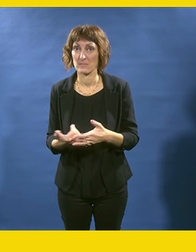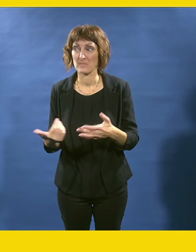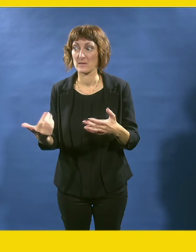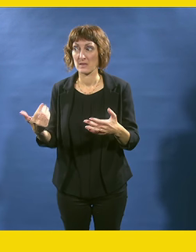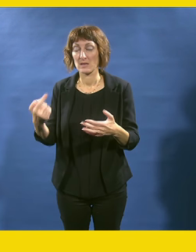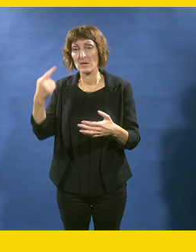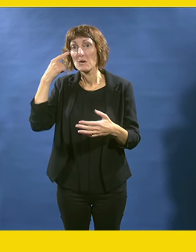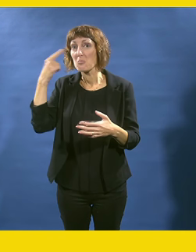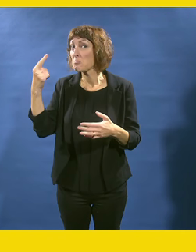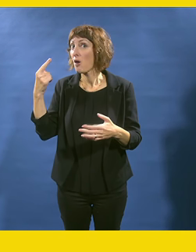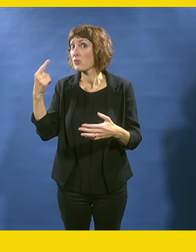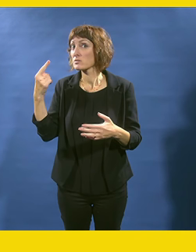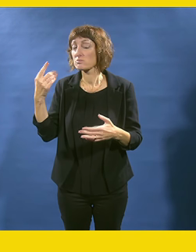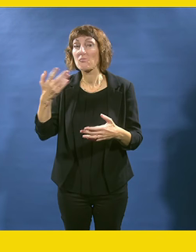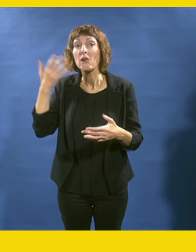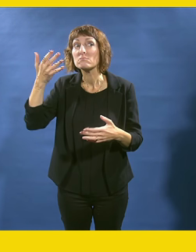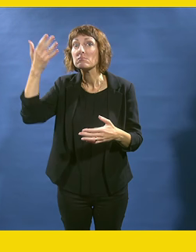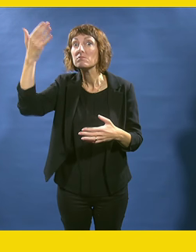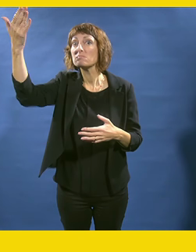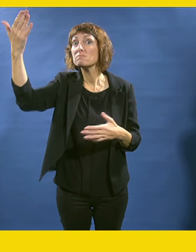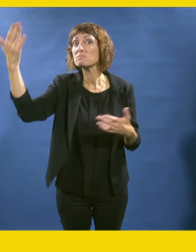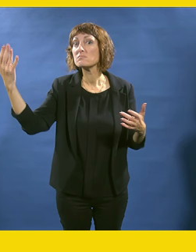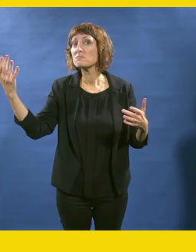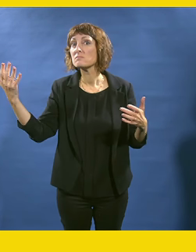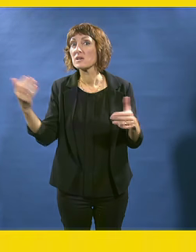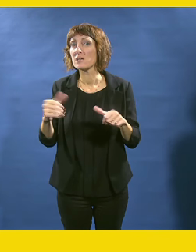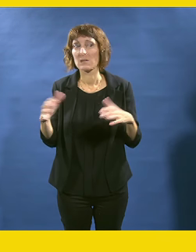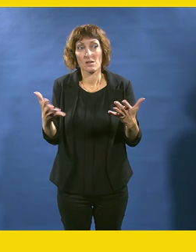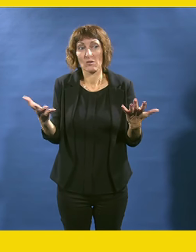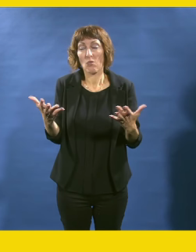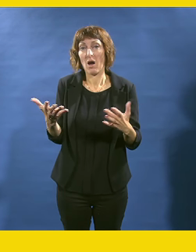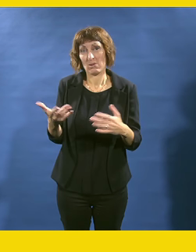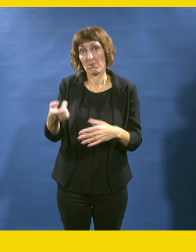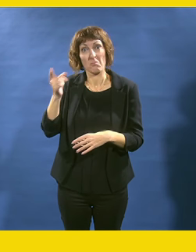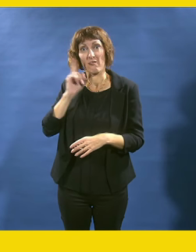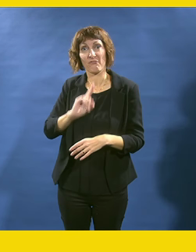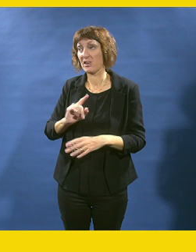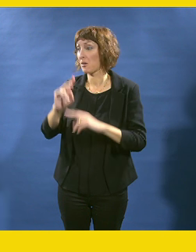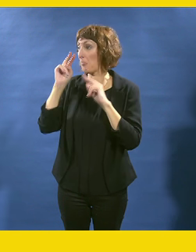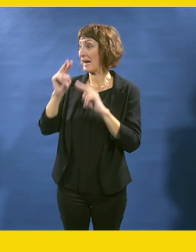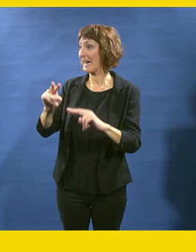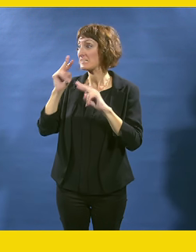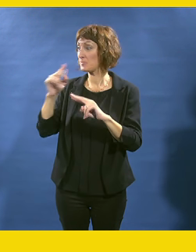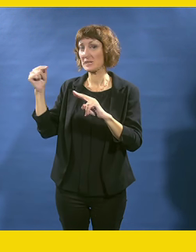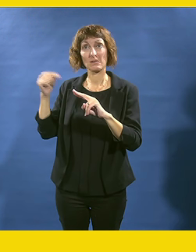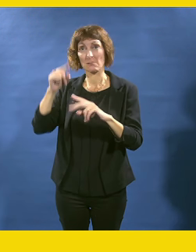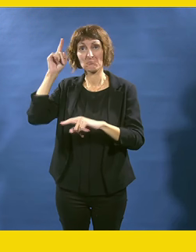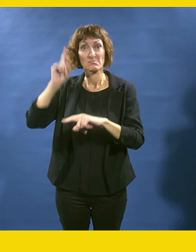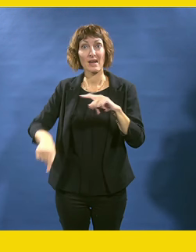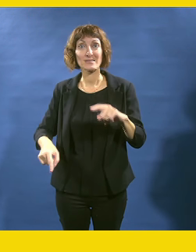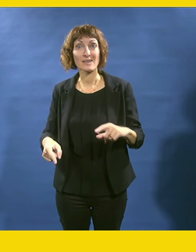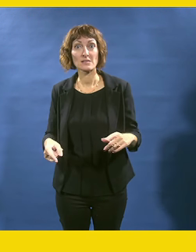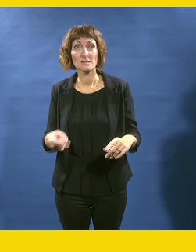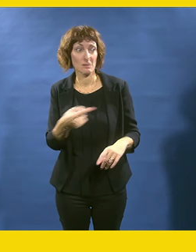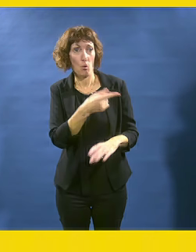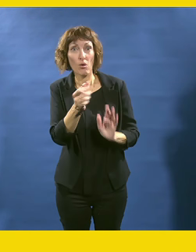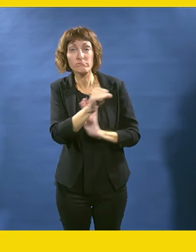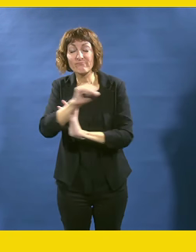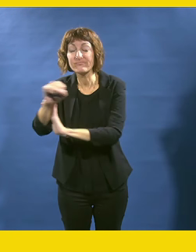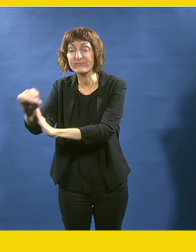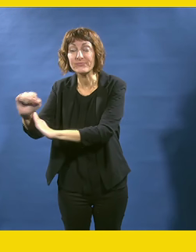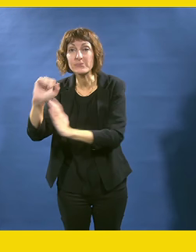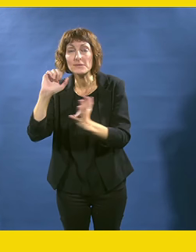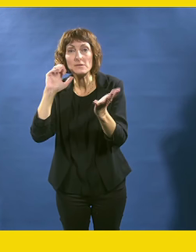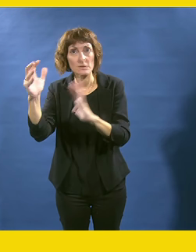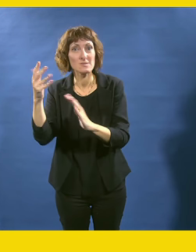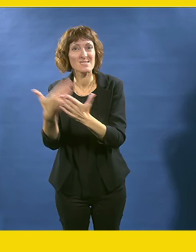are. The latest one is that women are not allowed to talk with each other in the public life. And if